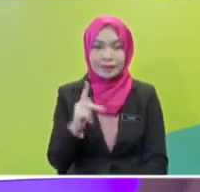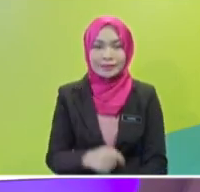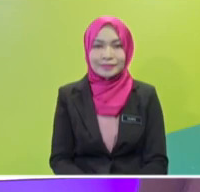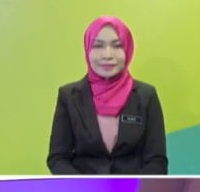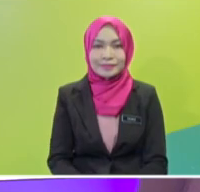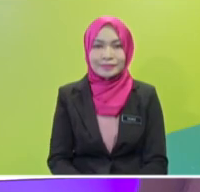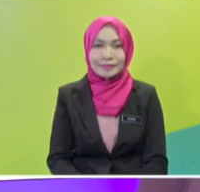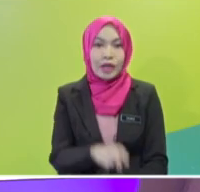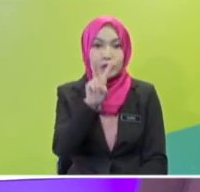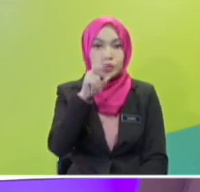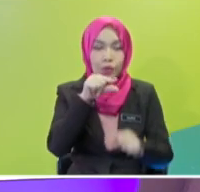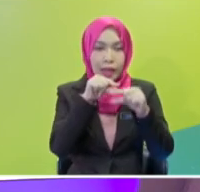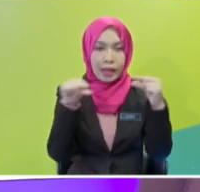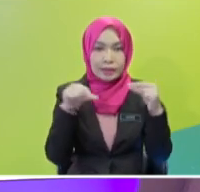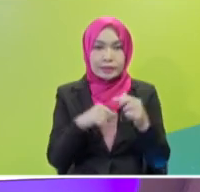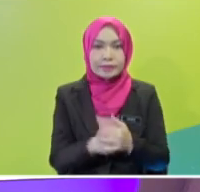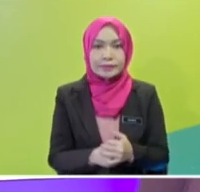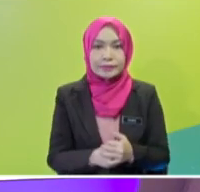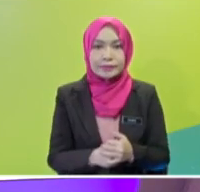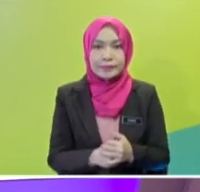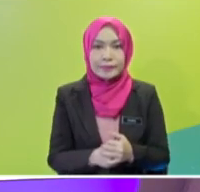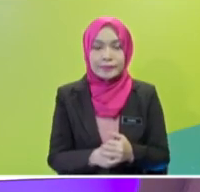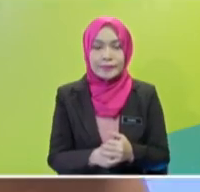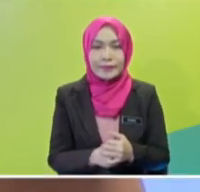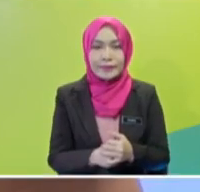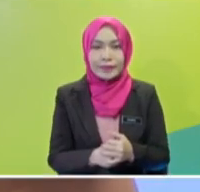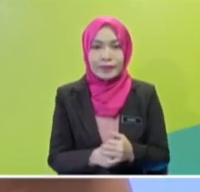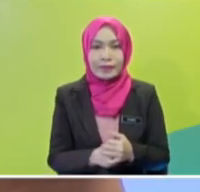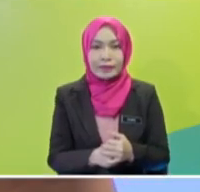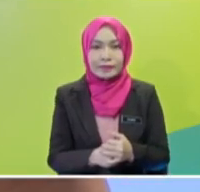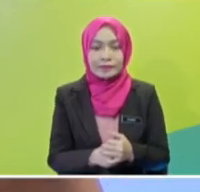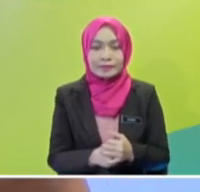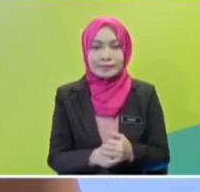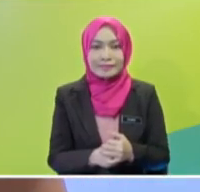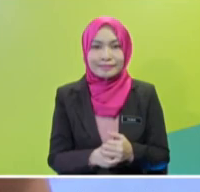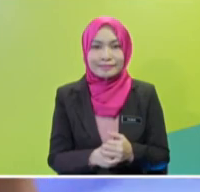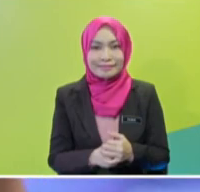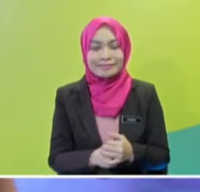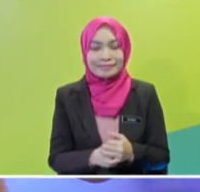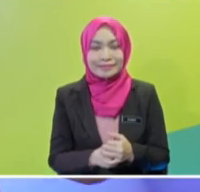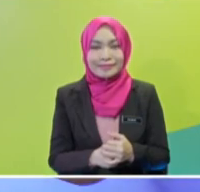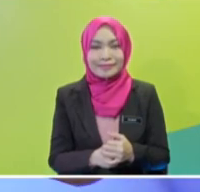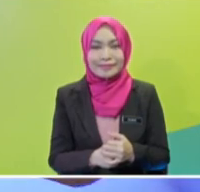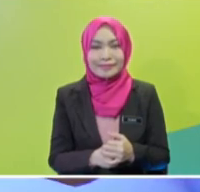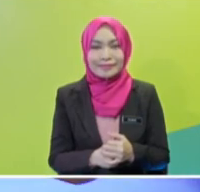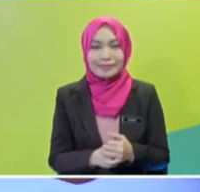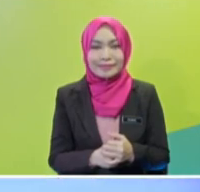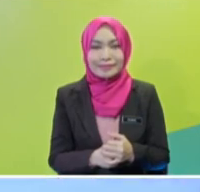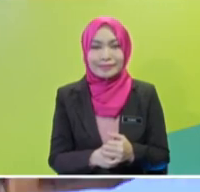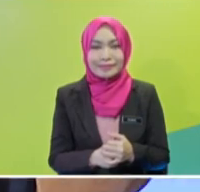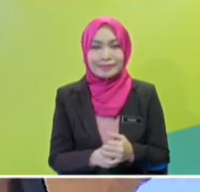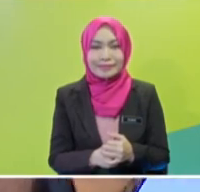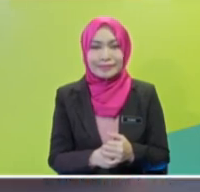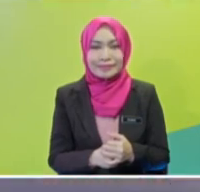and another one here. Okay? Okay. One here and one more down here. Let me try and do that on the